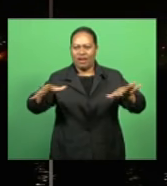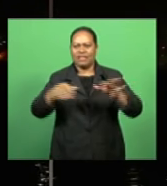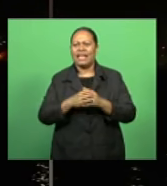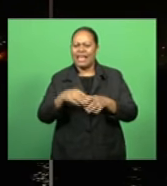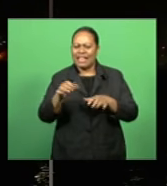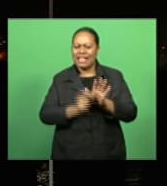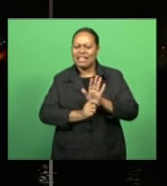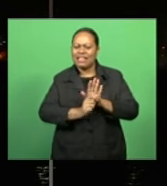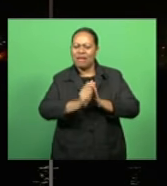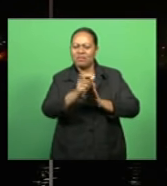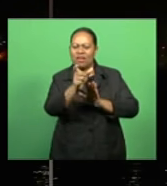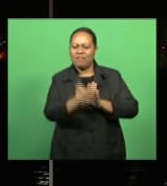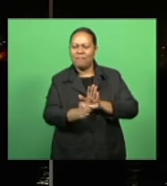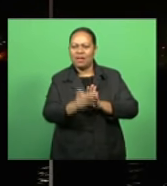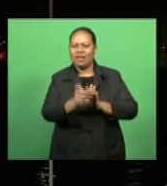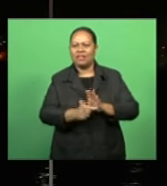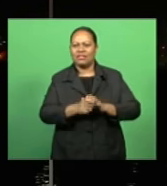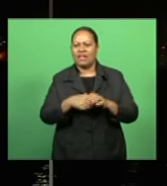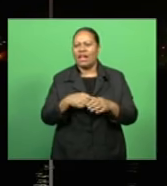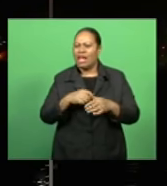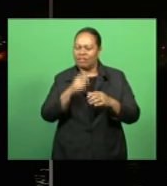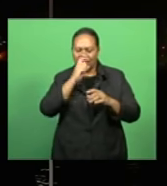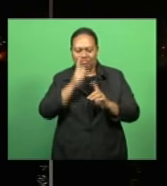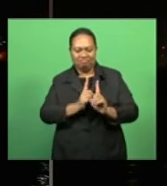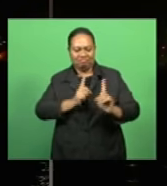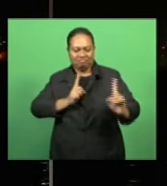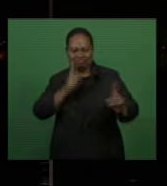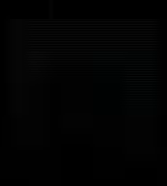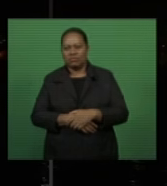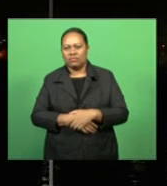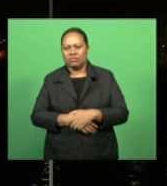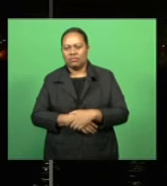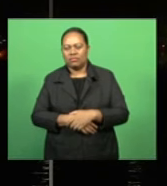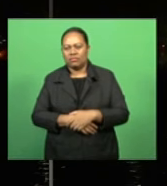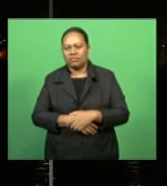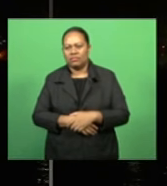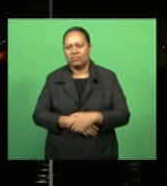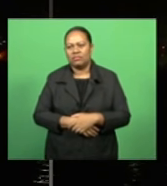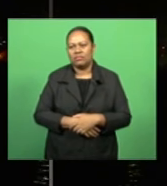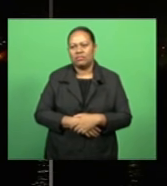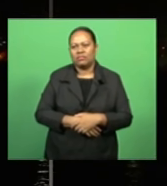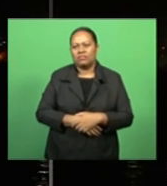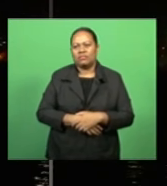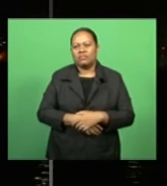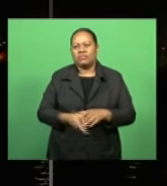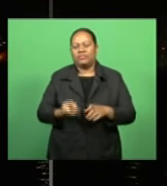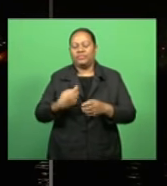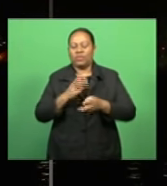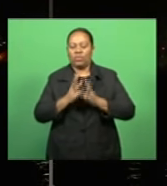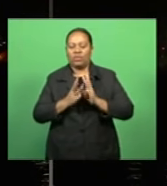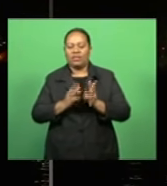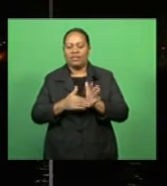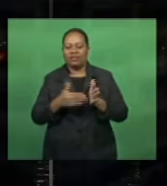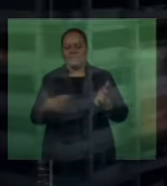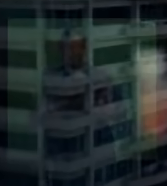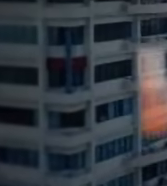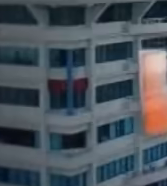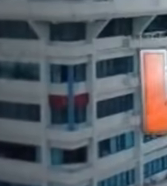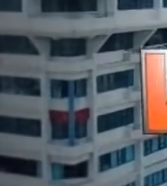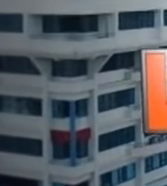person's temperature without ever breaking social distancing guidelines. And Kritika joins us now with weather.